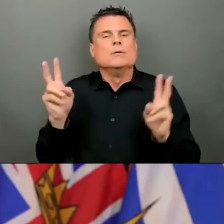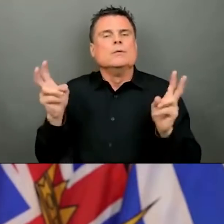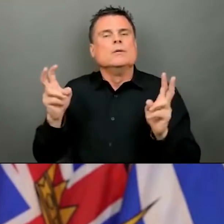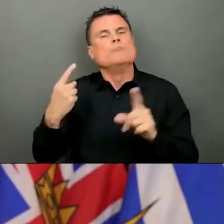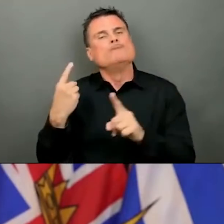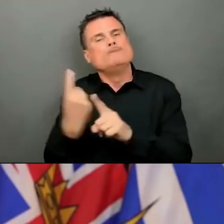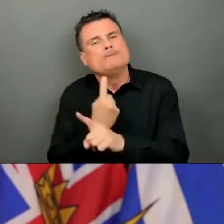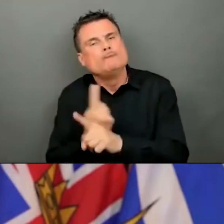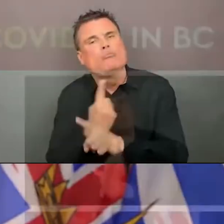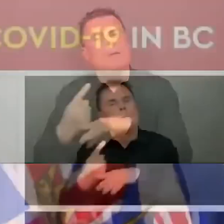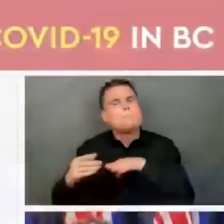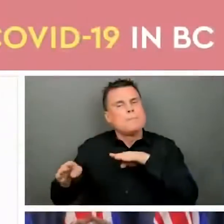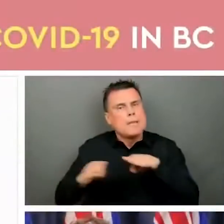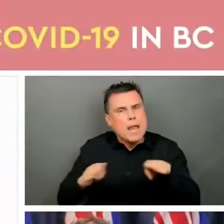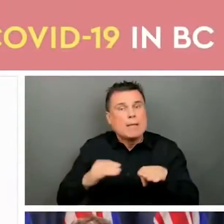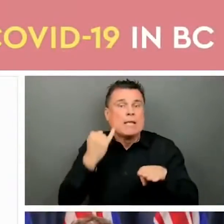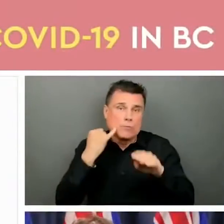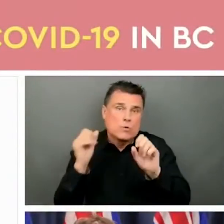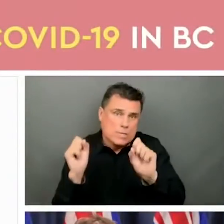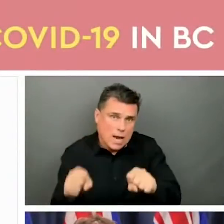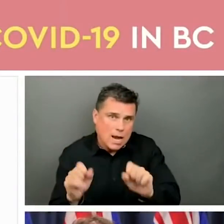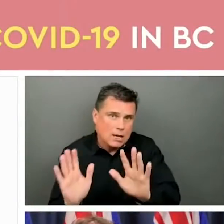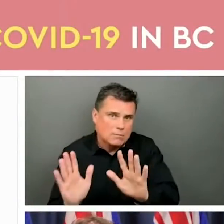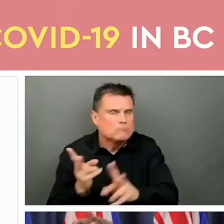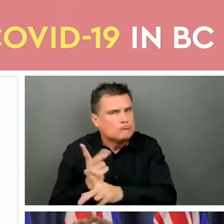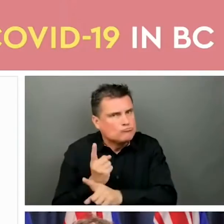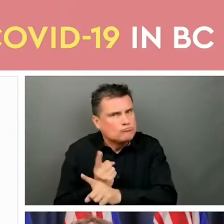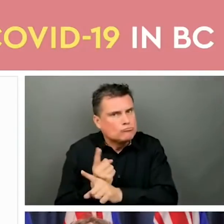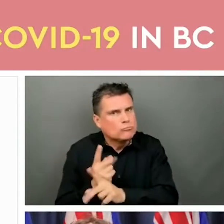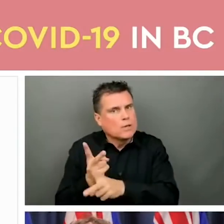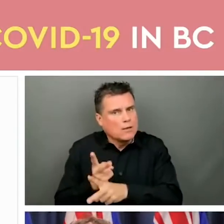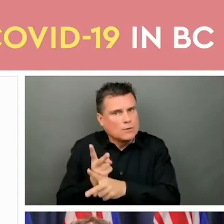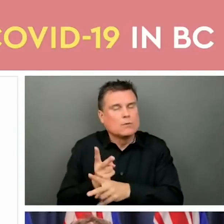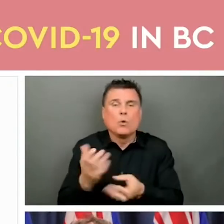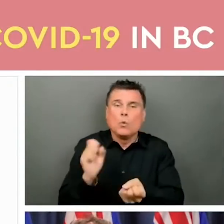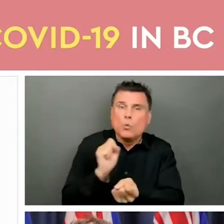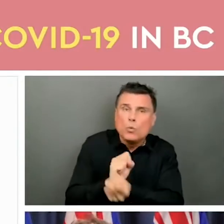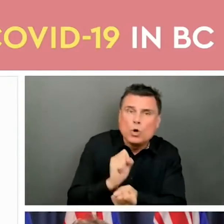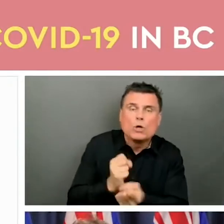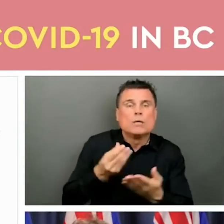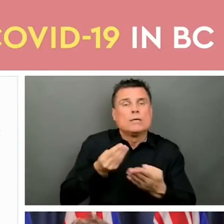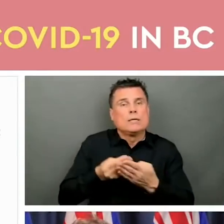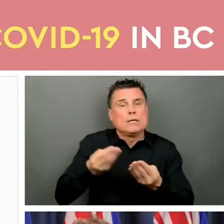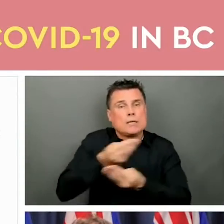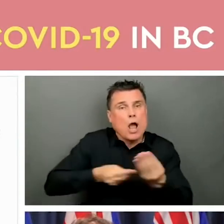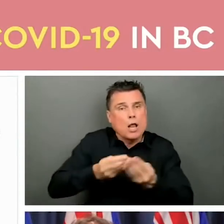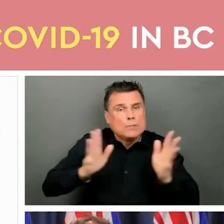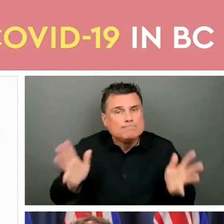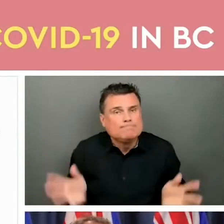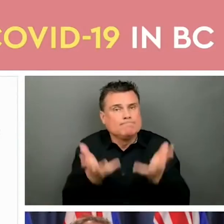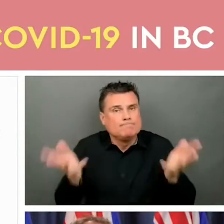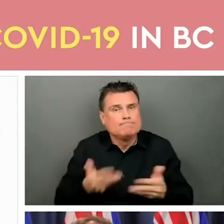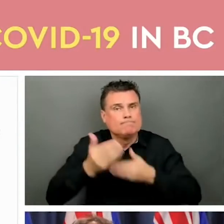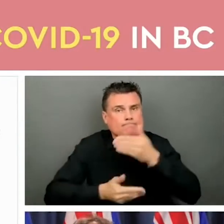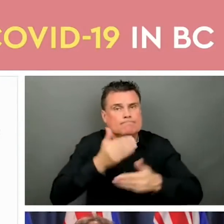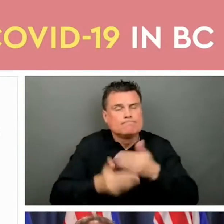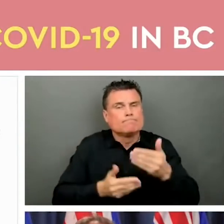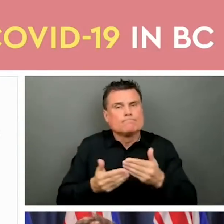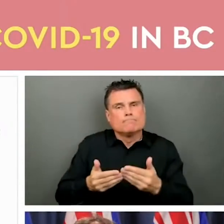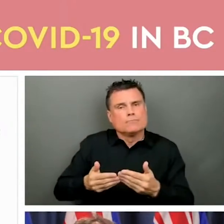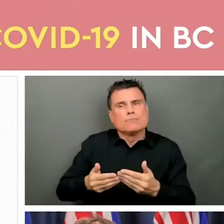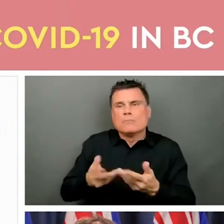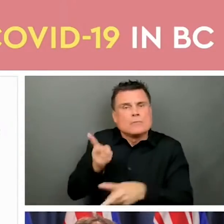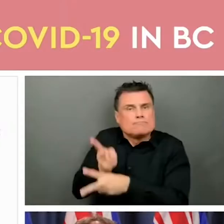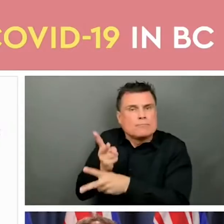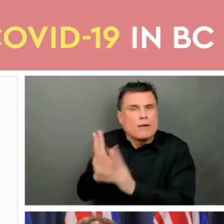social fabric of families and communities. I think we'll move on to the next one. So 2 areas of concern right now are the